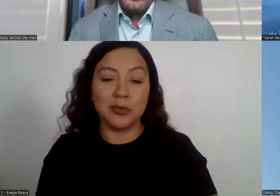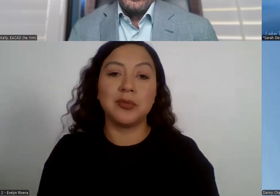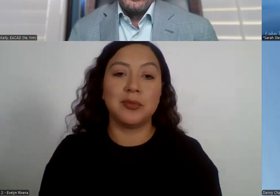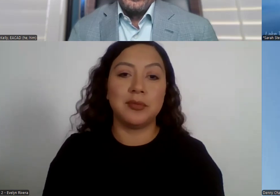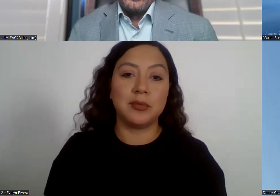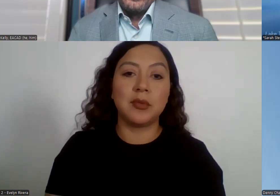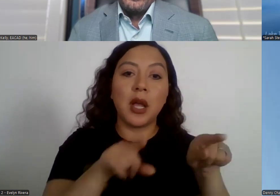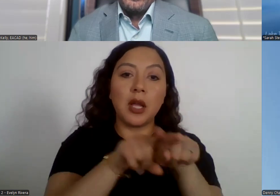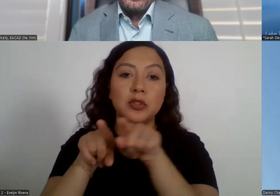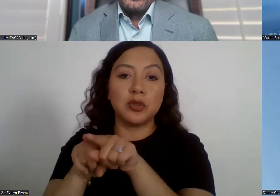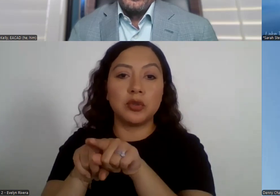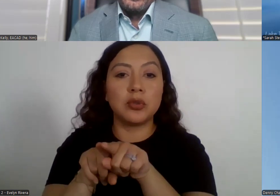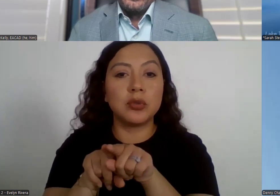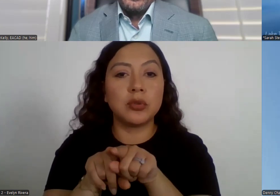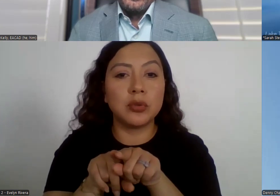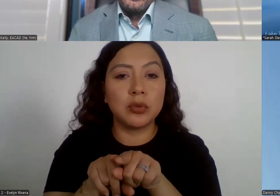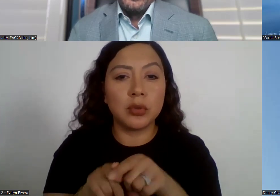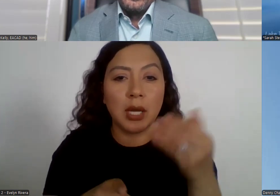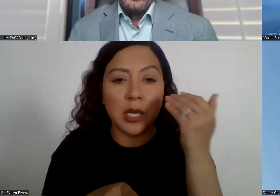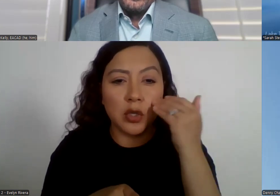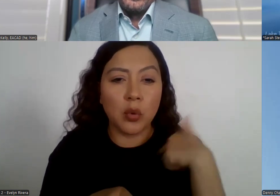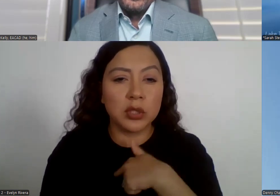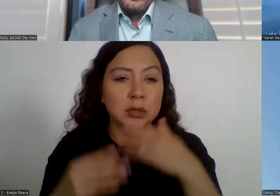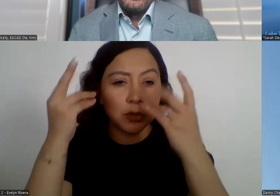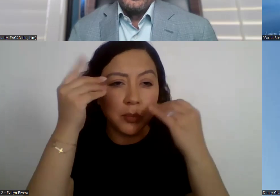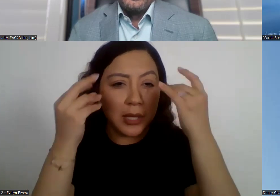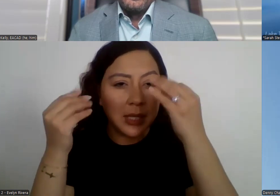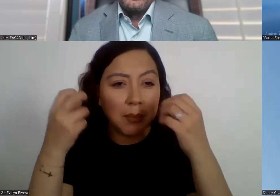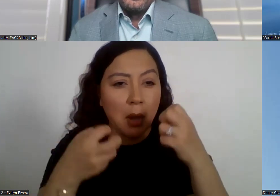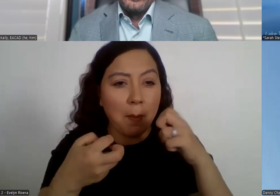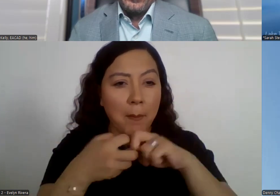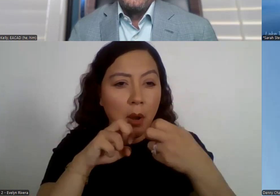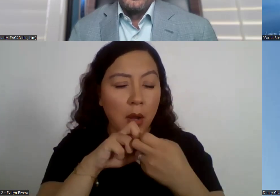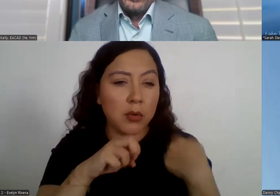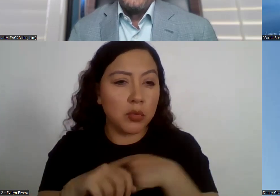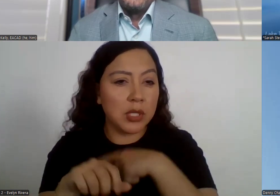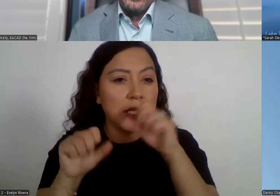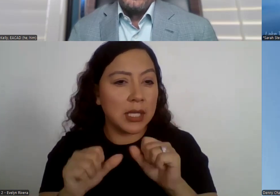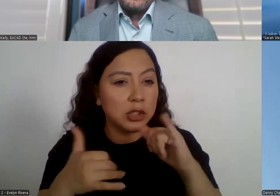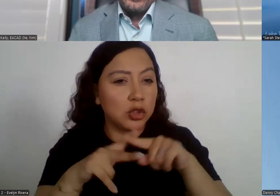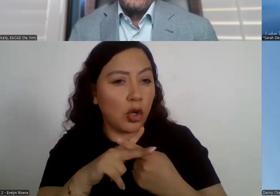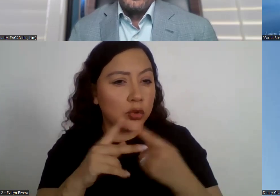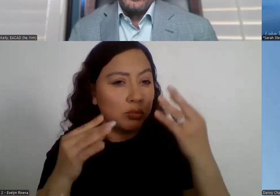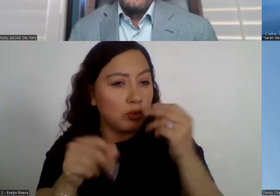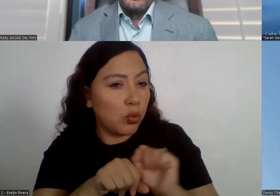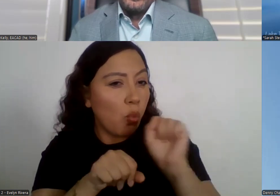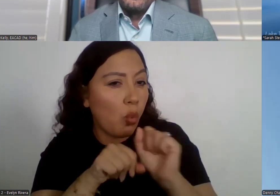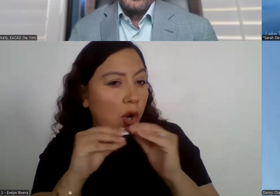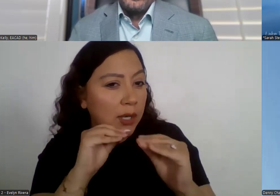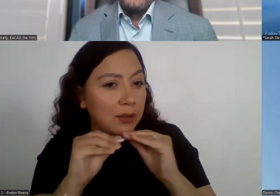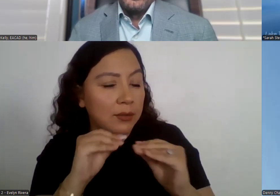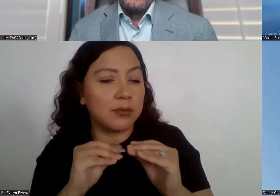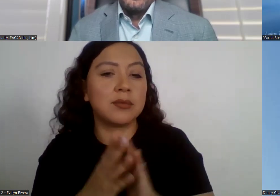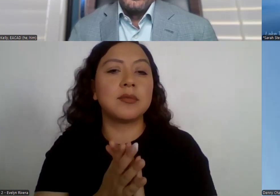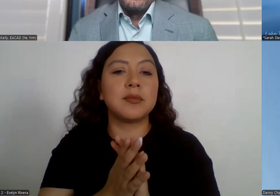I also know we're supposed to do some thinking about issues and things that we can work on, and things that we want to see come out of this